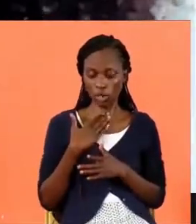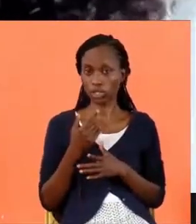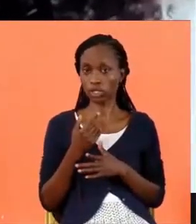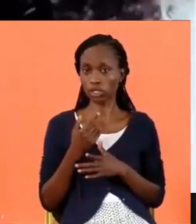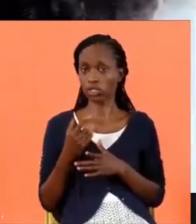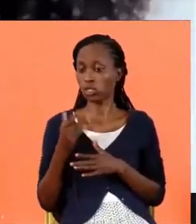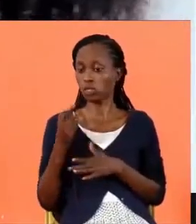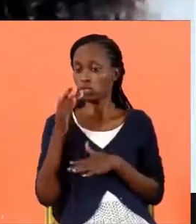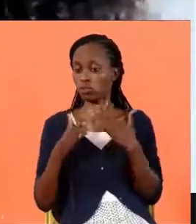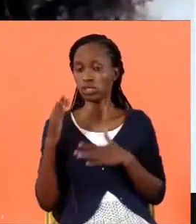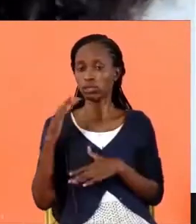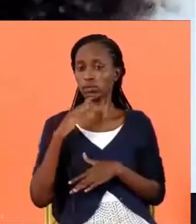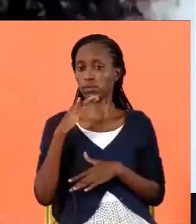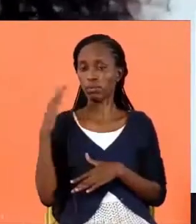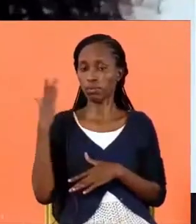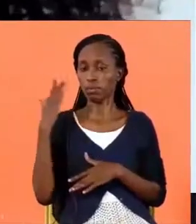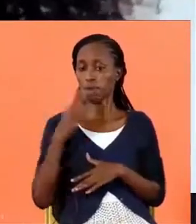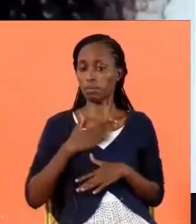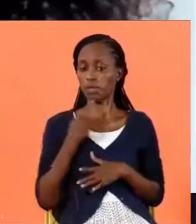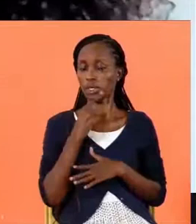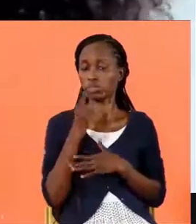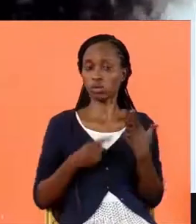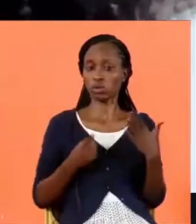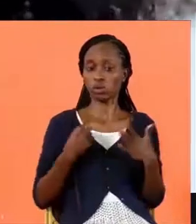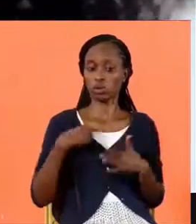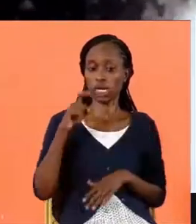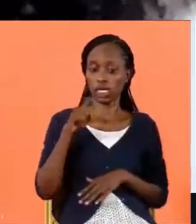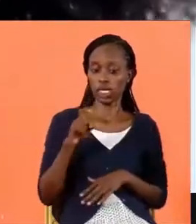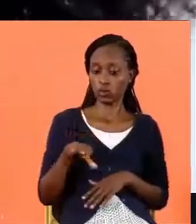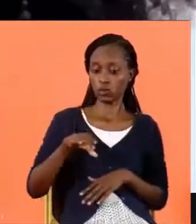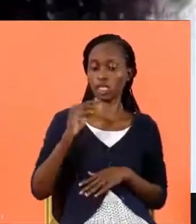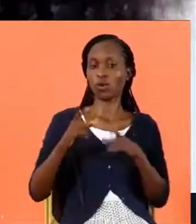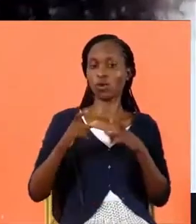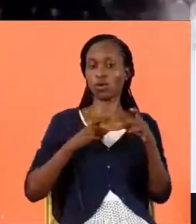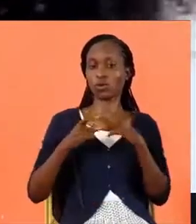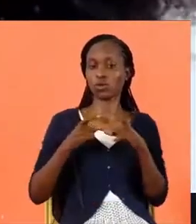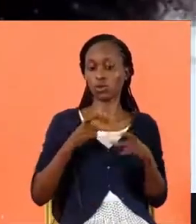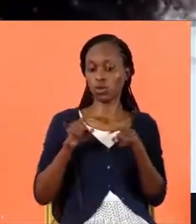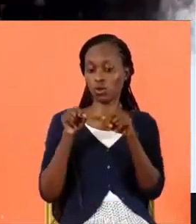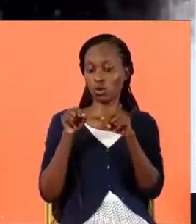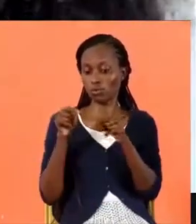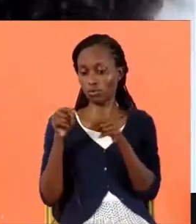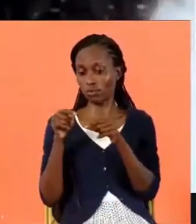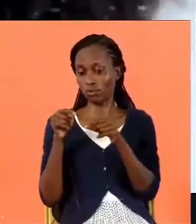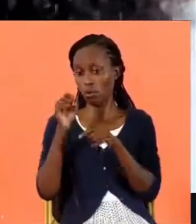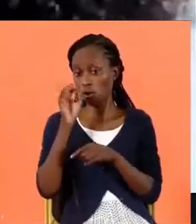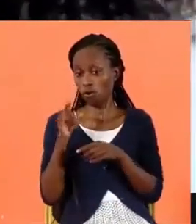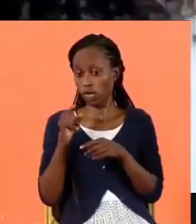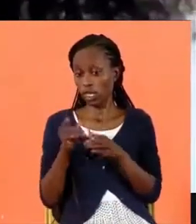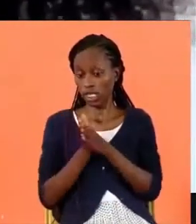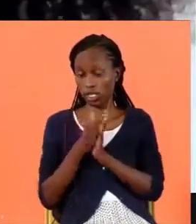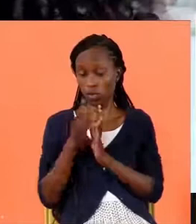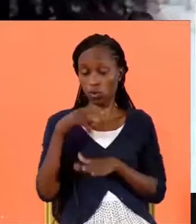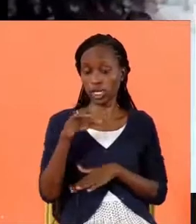my sentiments is by saying that we need to take control of this narrative. We